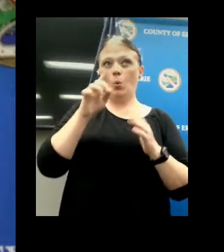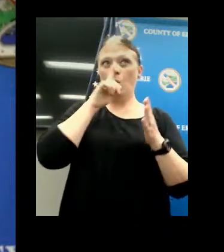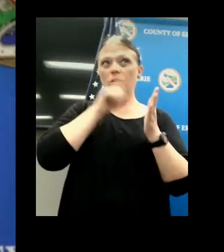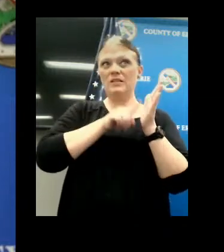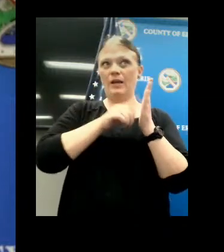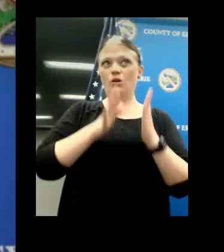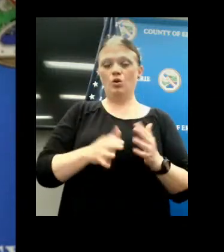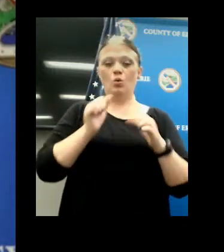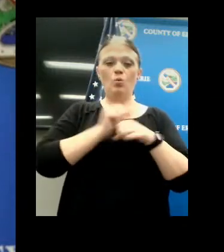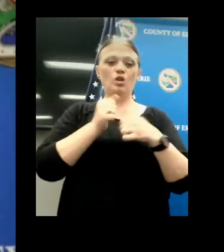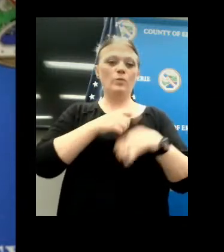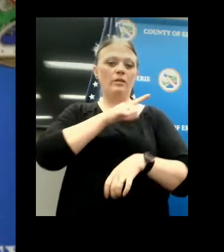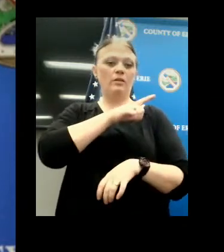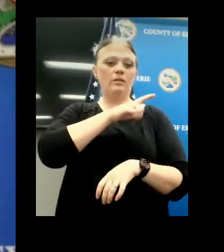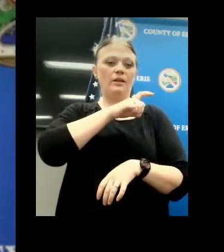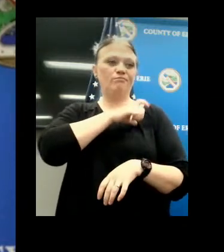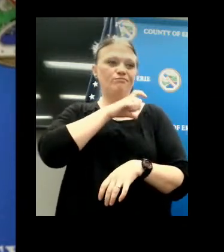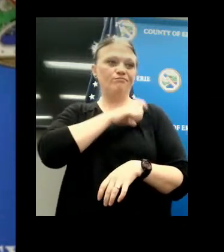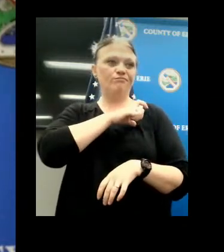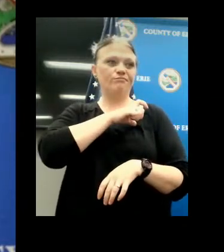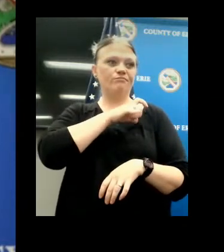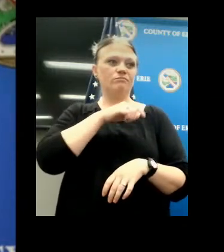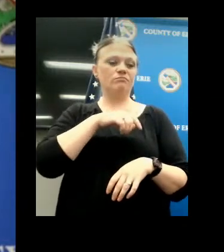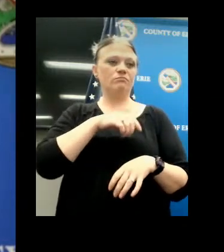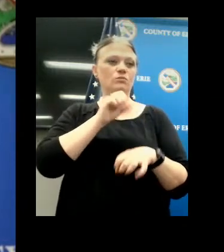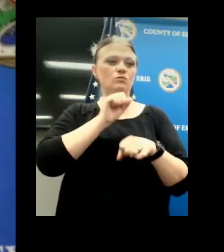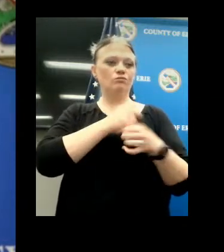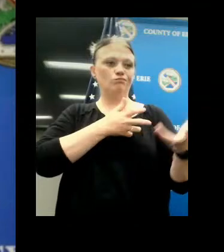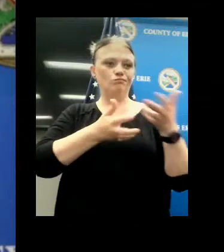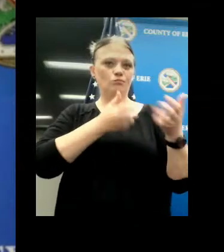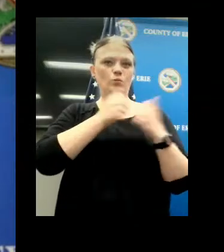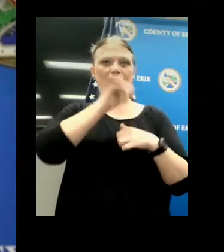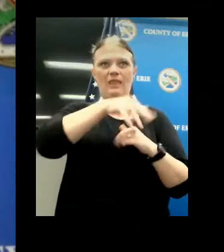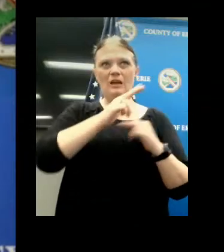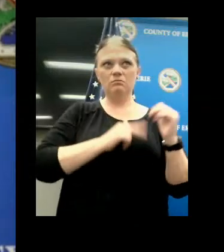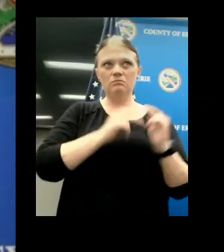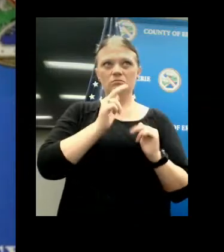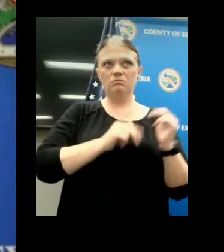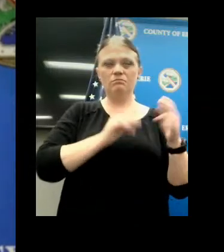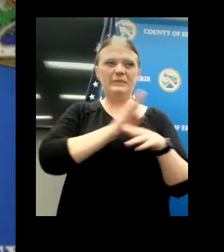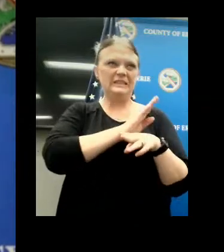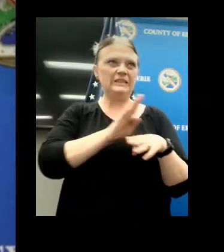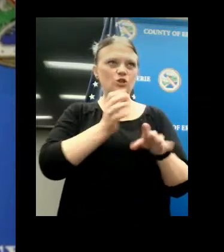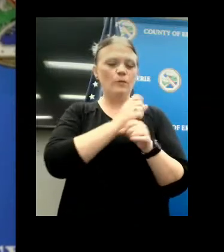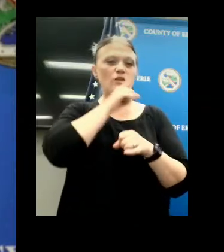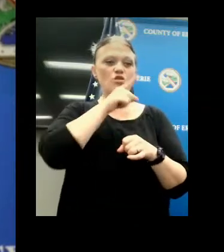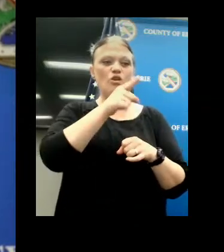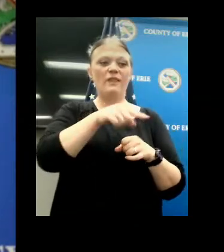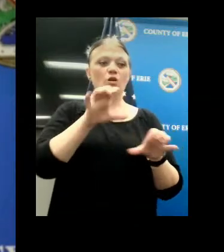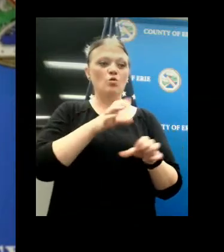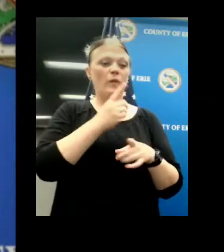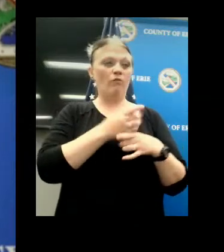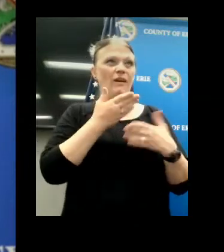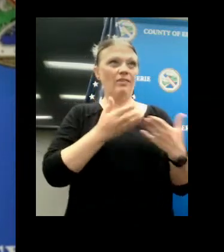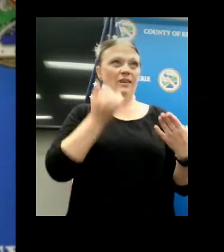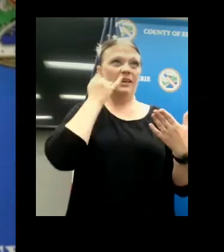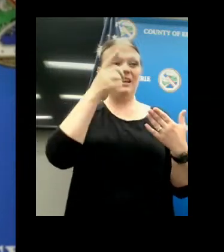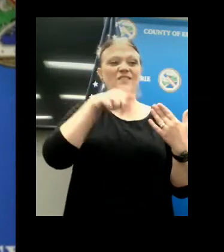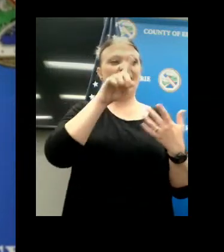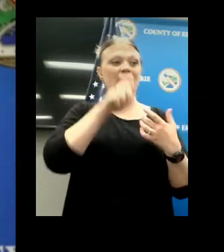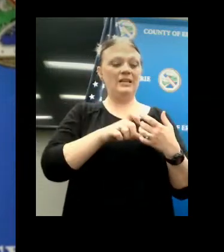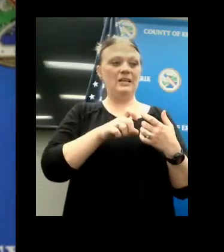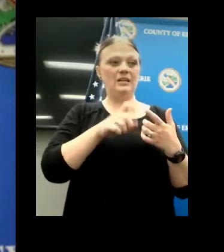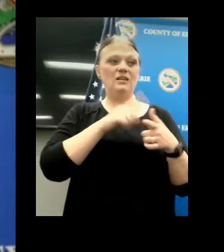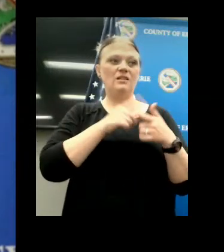would work with law enforcement to work with that facility and making sure that they're doing the right thing, and if they need